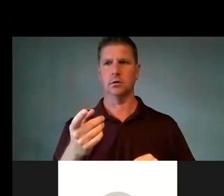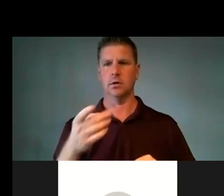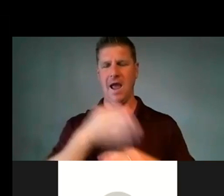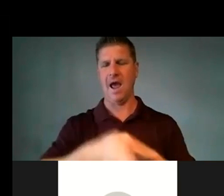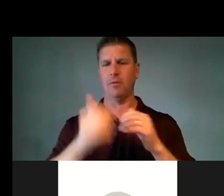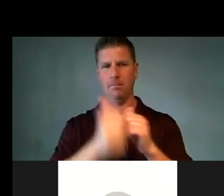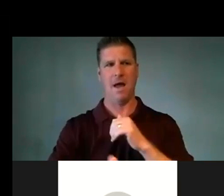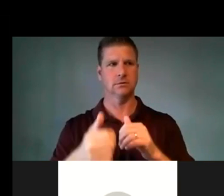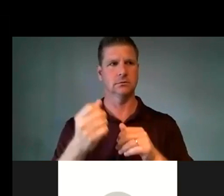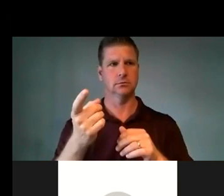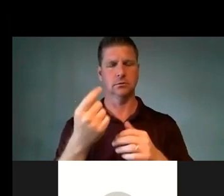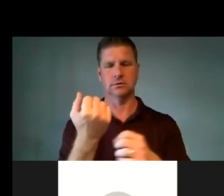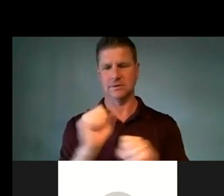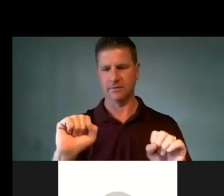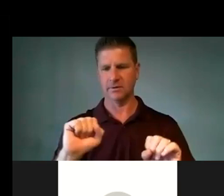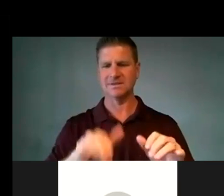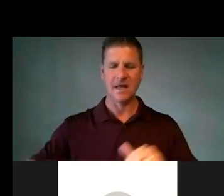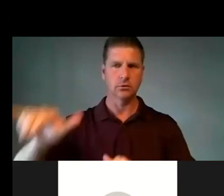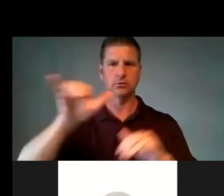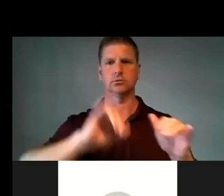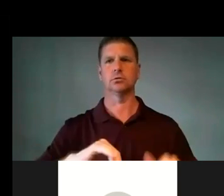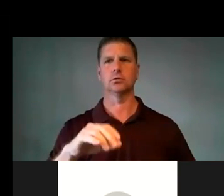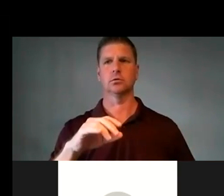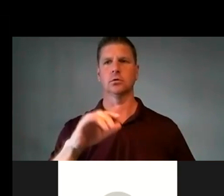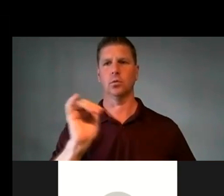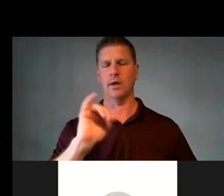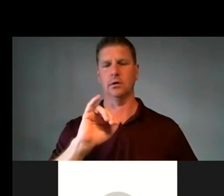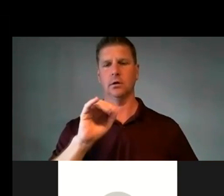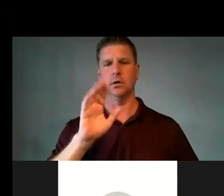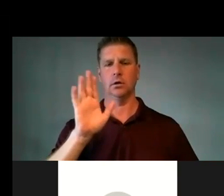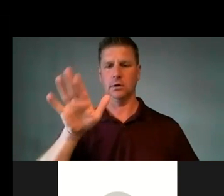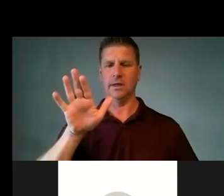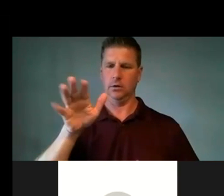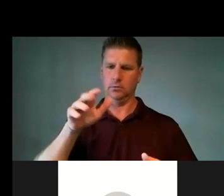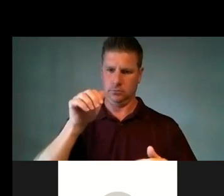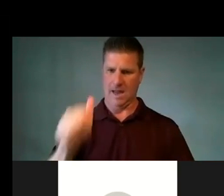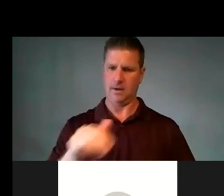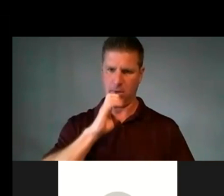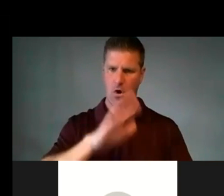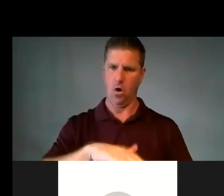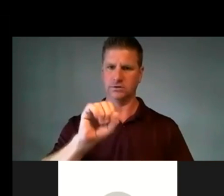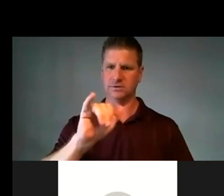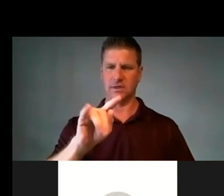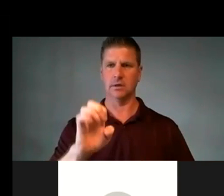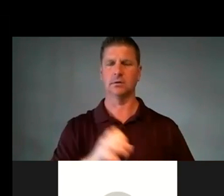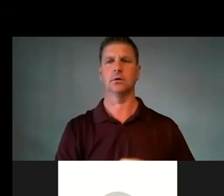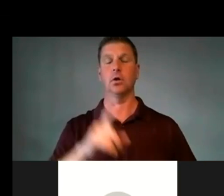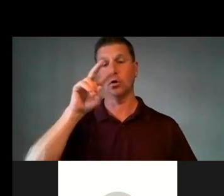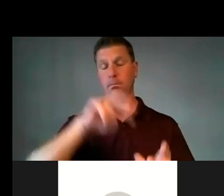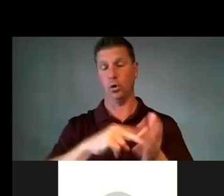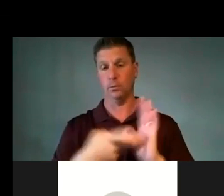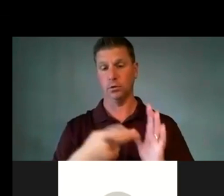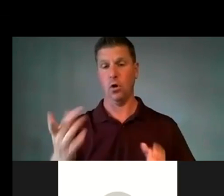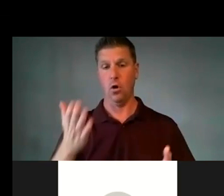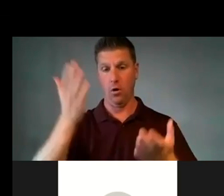certain safety standards, as well as they're fit to be able to be on site. And the purpose is, after this, when